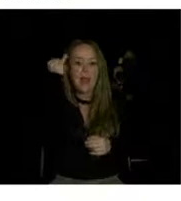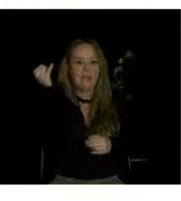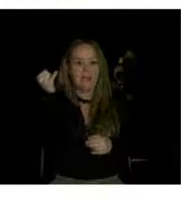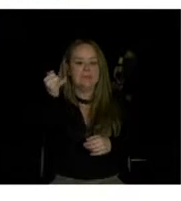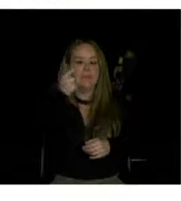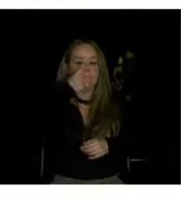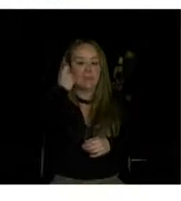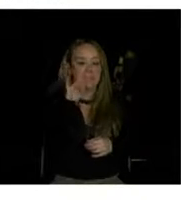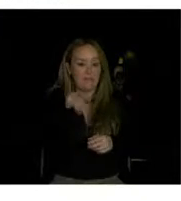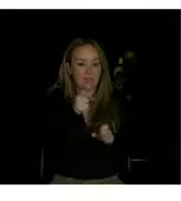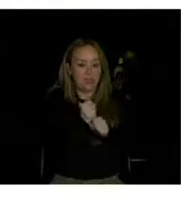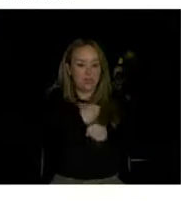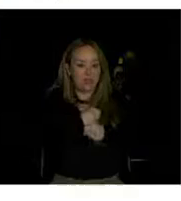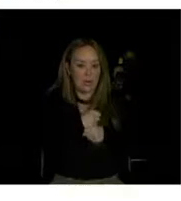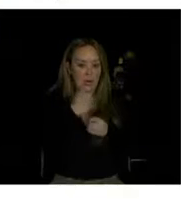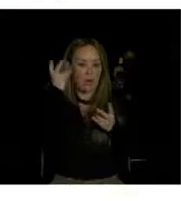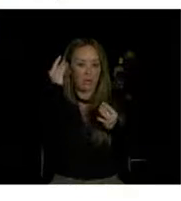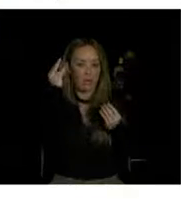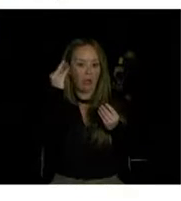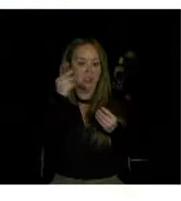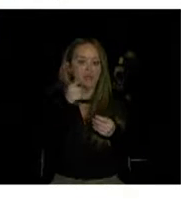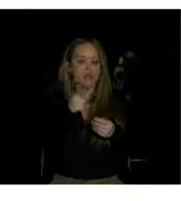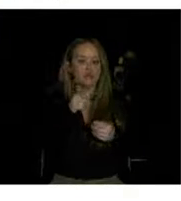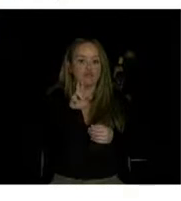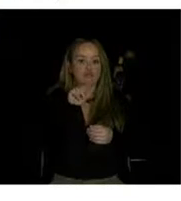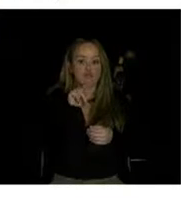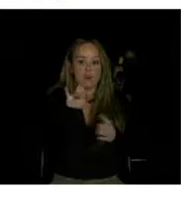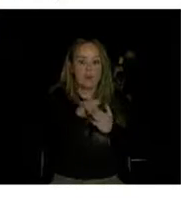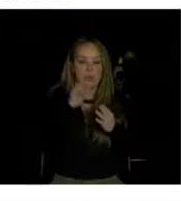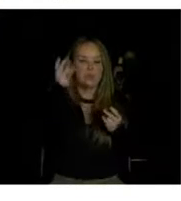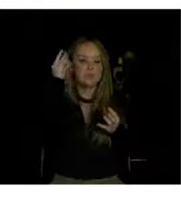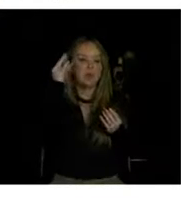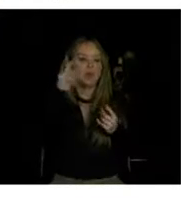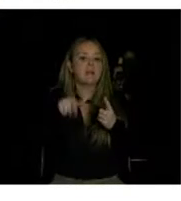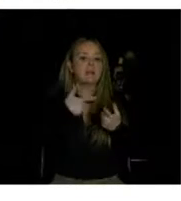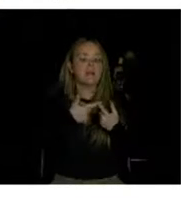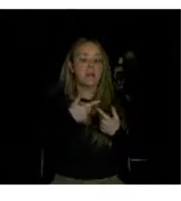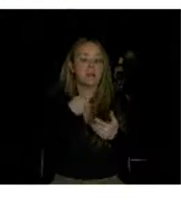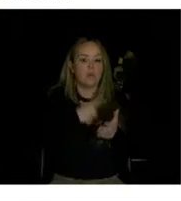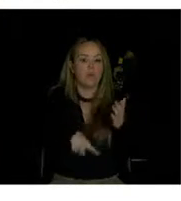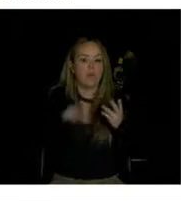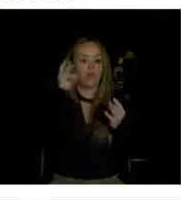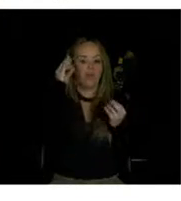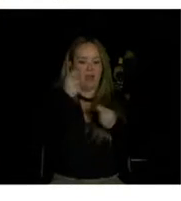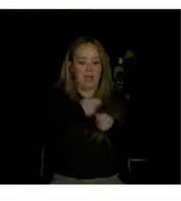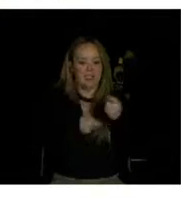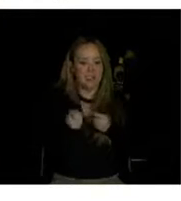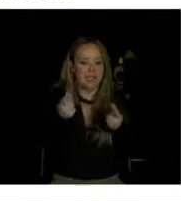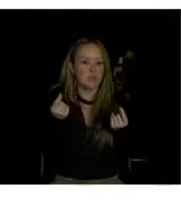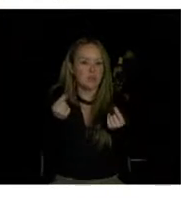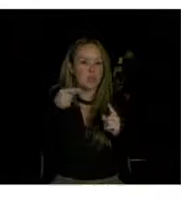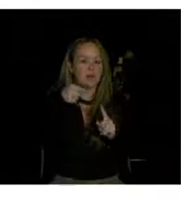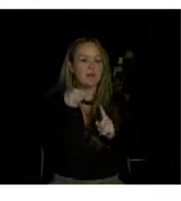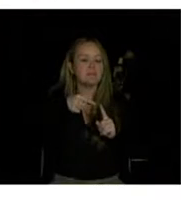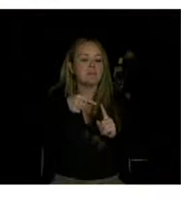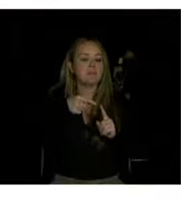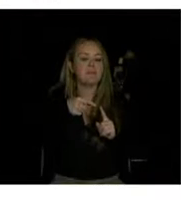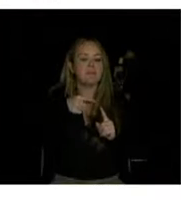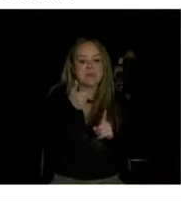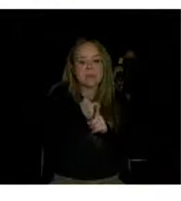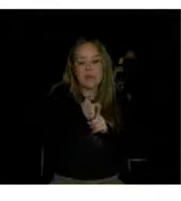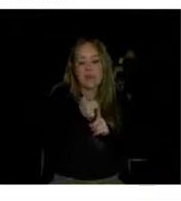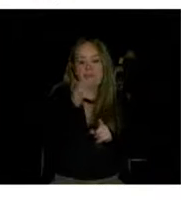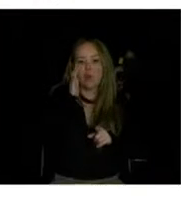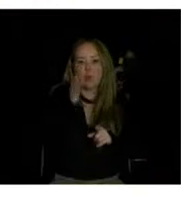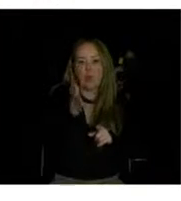because if you generate thoughts and you rate those thoughts, then what Thought Exchange does is it